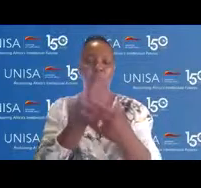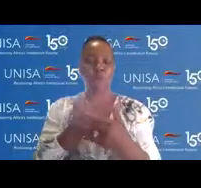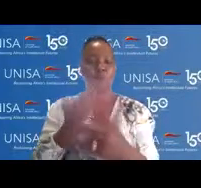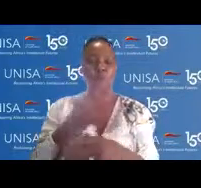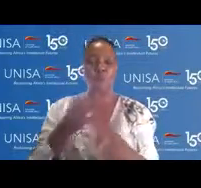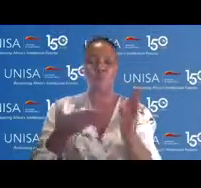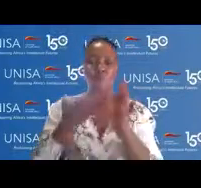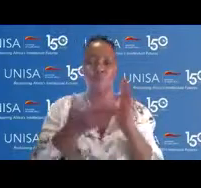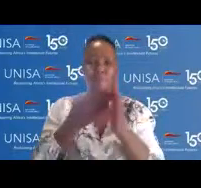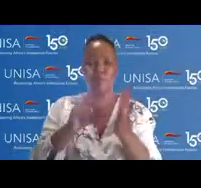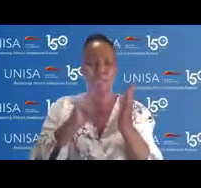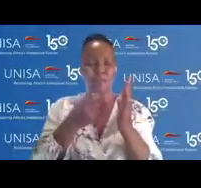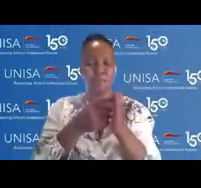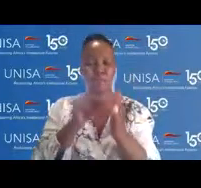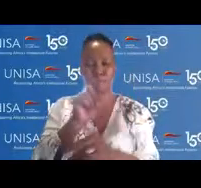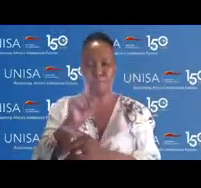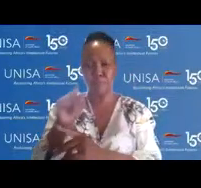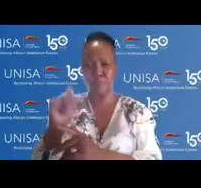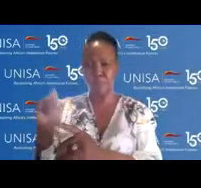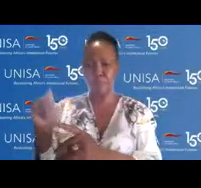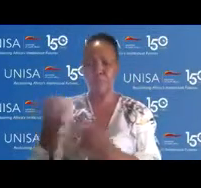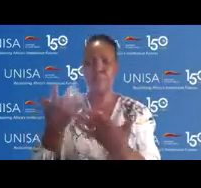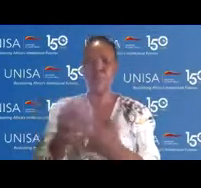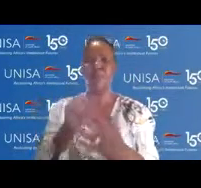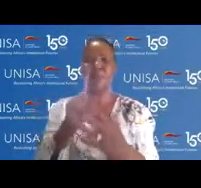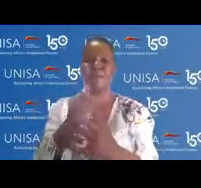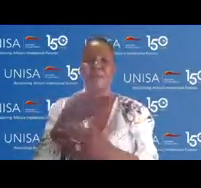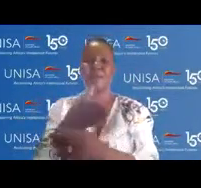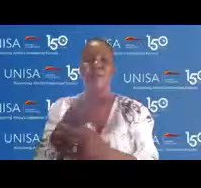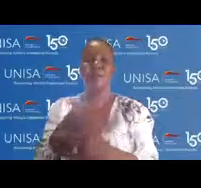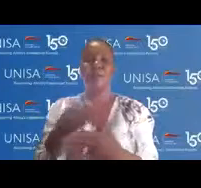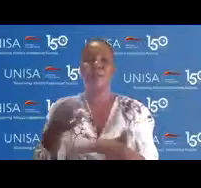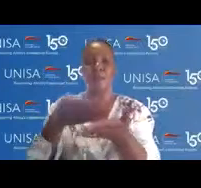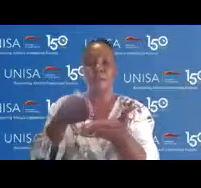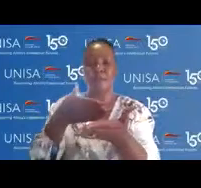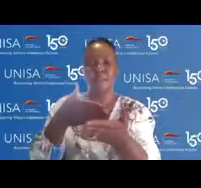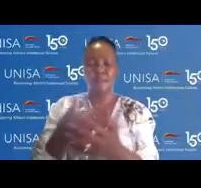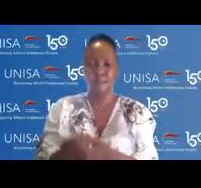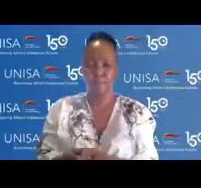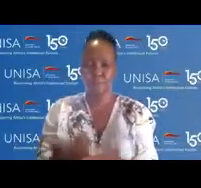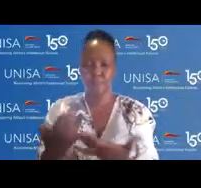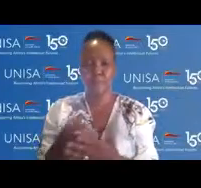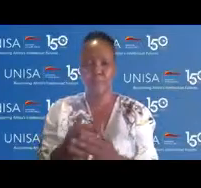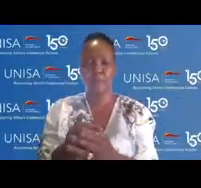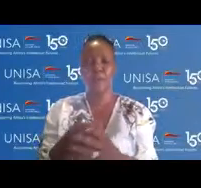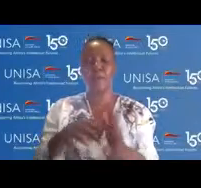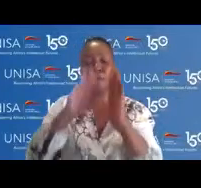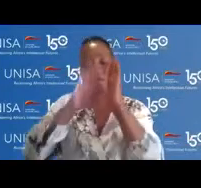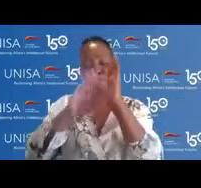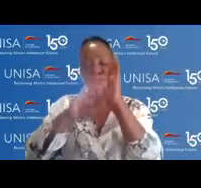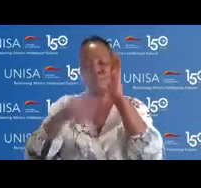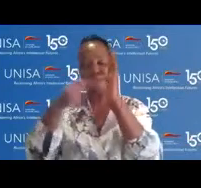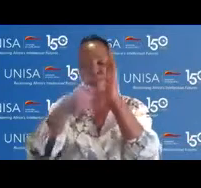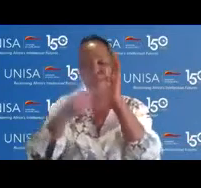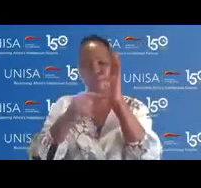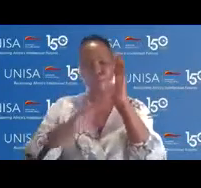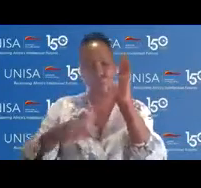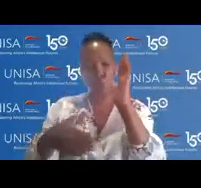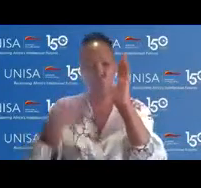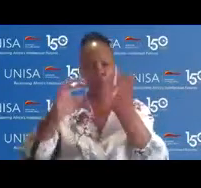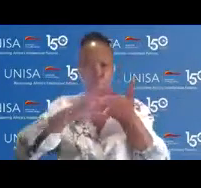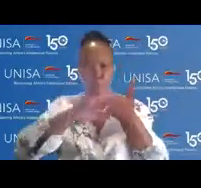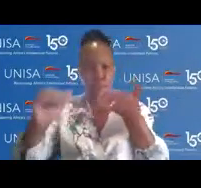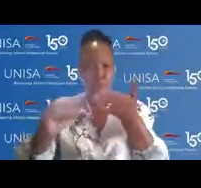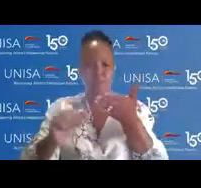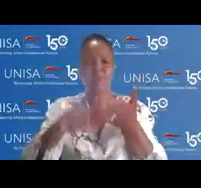dot, dot, dot, and then I can click on empty. Then at the bottom, it's going to say, do you really want to delete all these things? I said, yes,